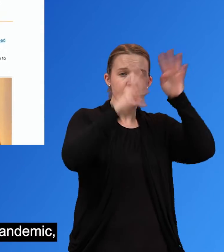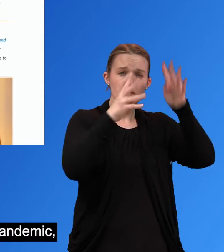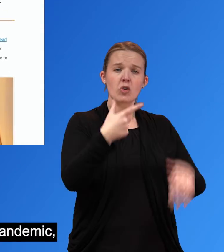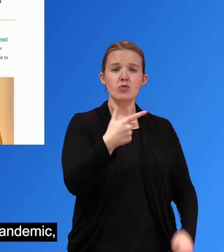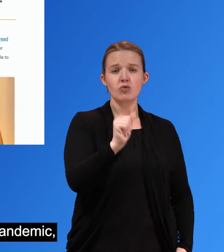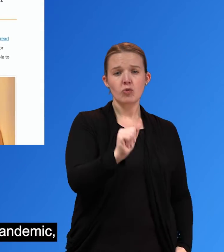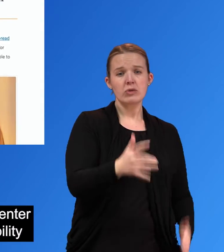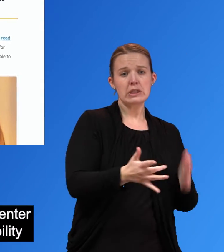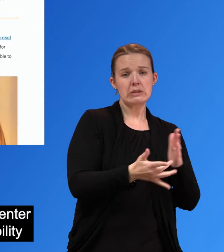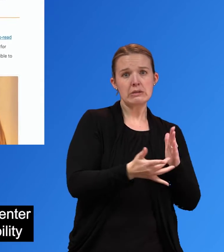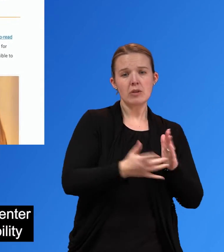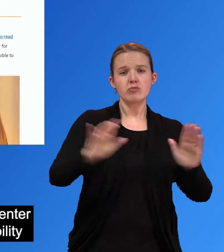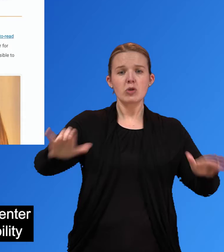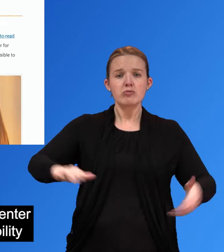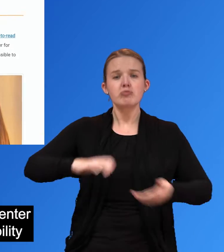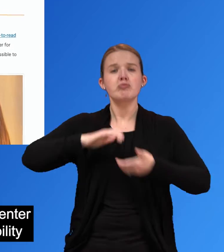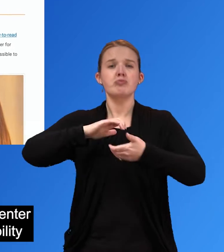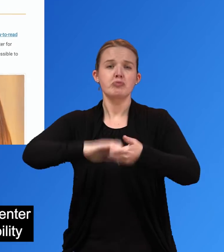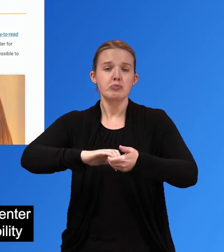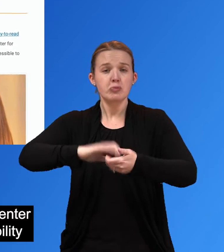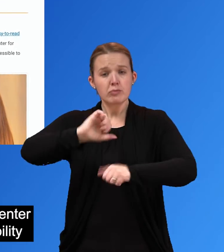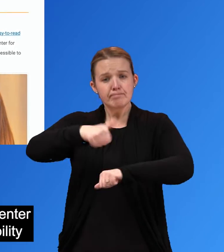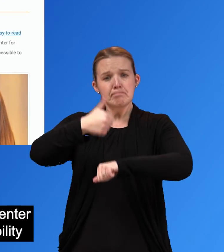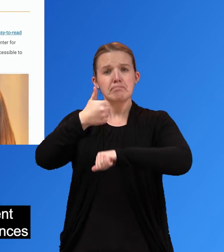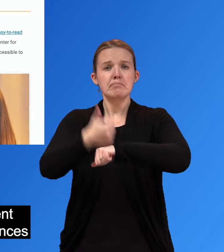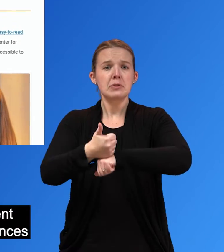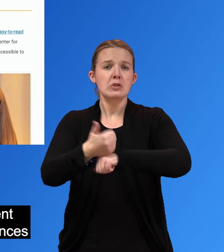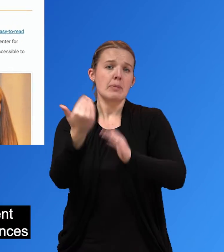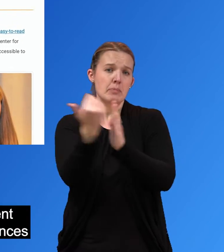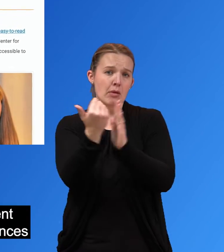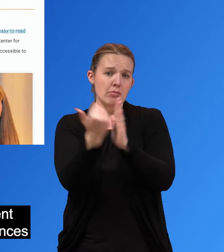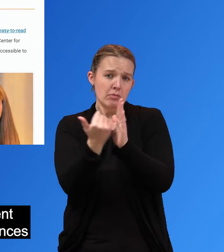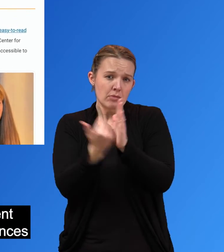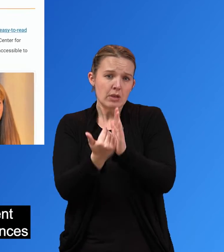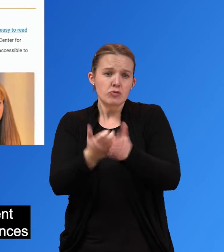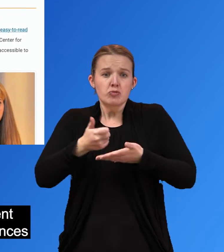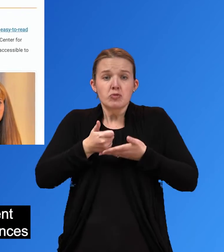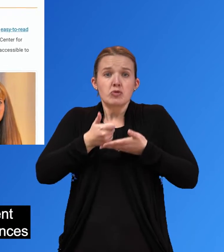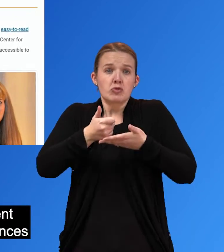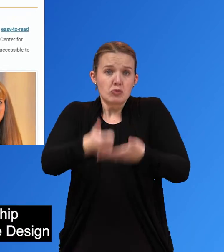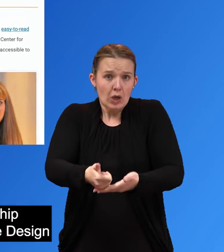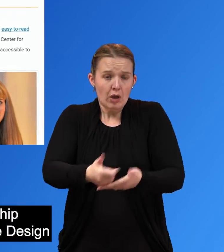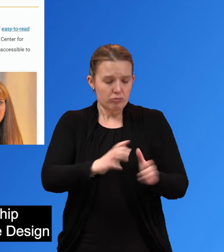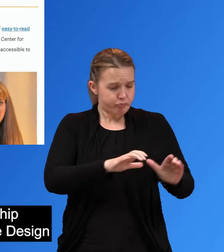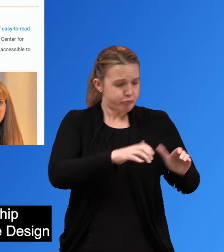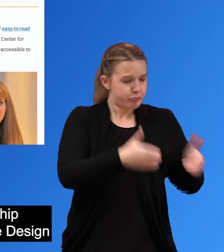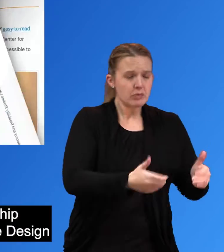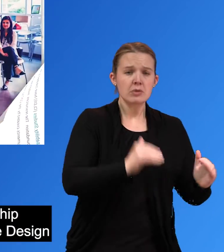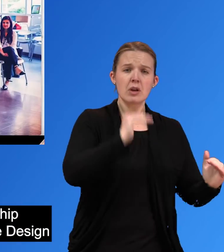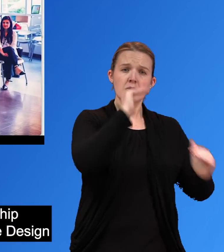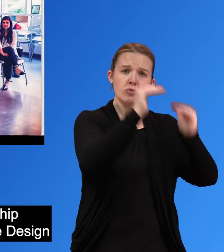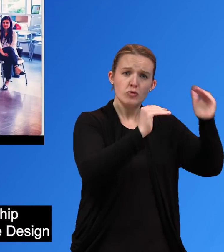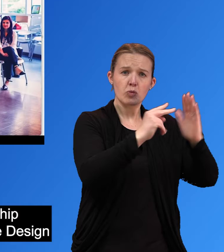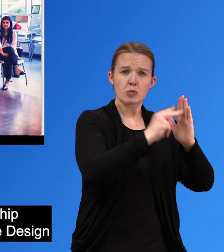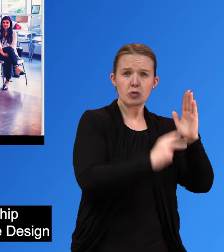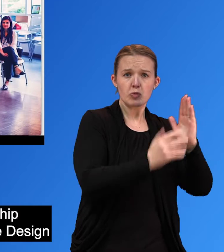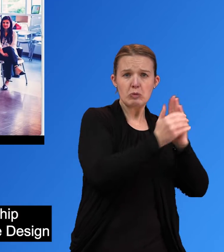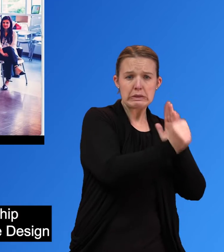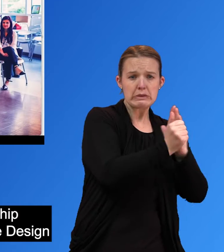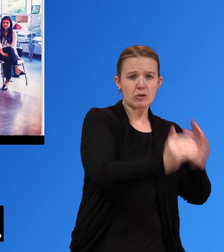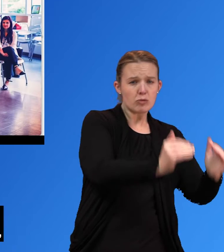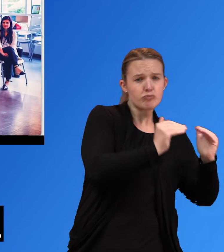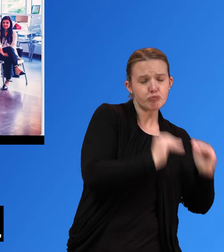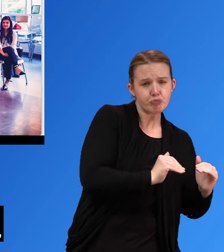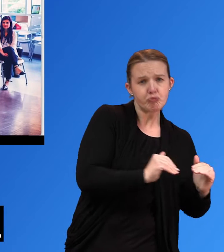pandemic, researchers at the Center for Literacy and Disability Studies Department of Allied Health Sciences at UNC, in partnership with Center for